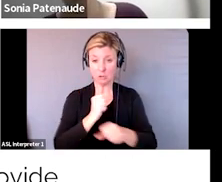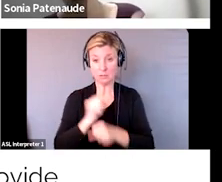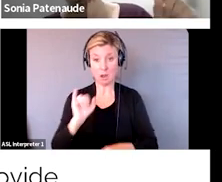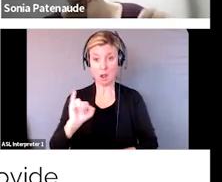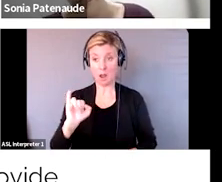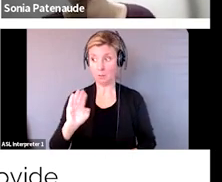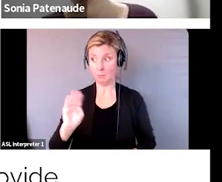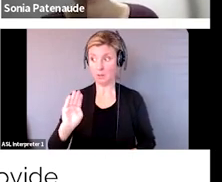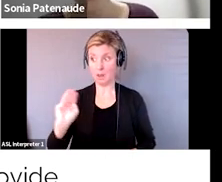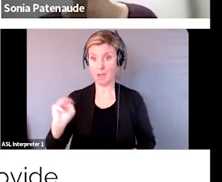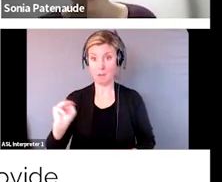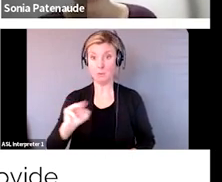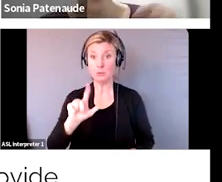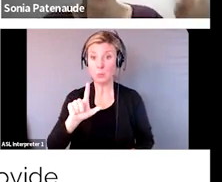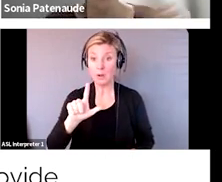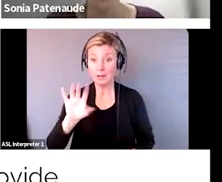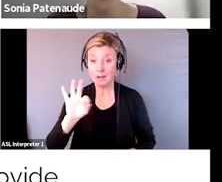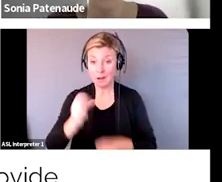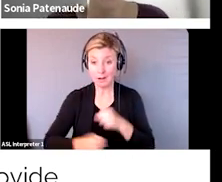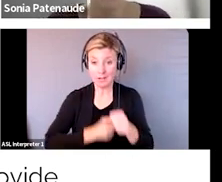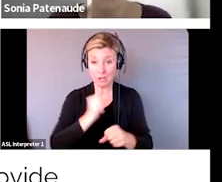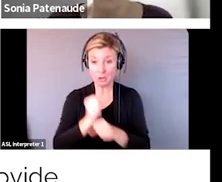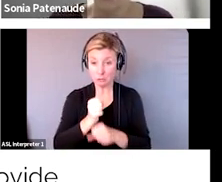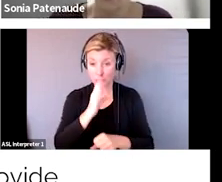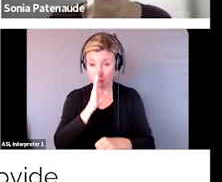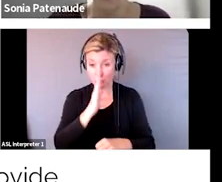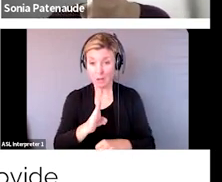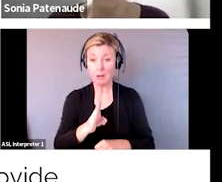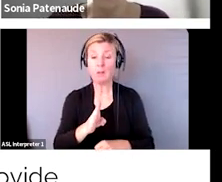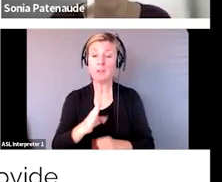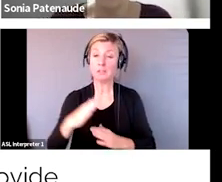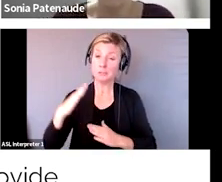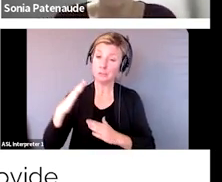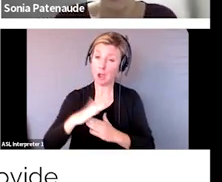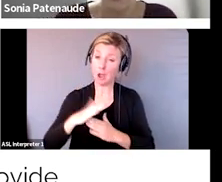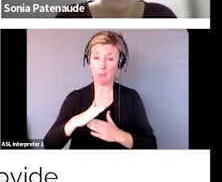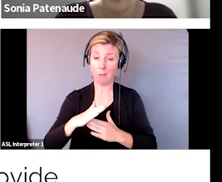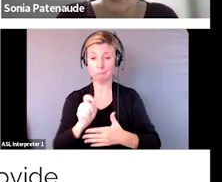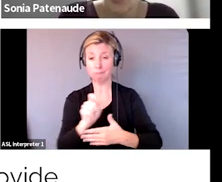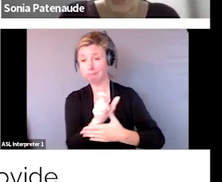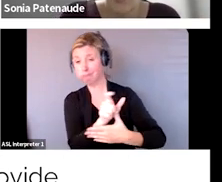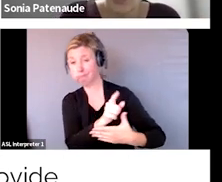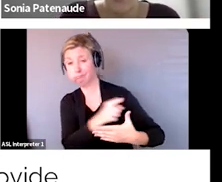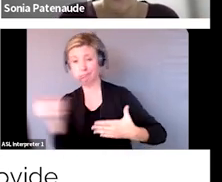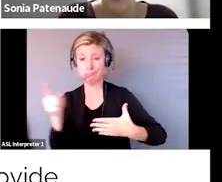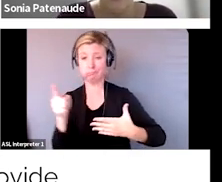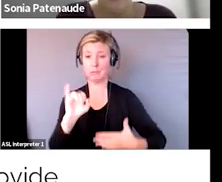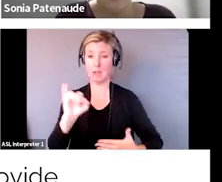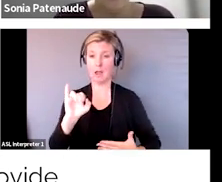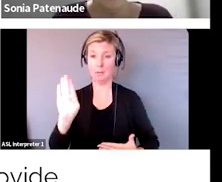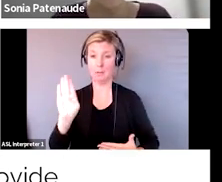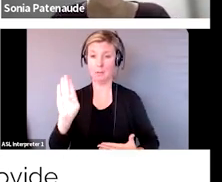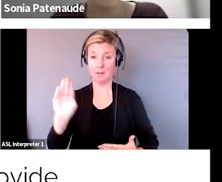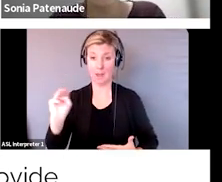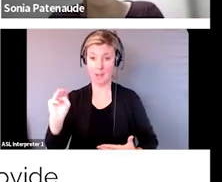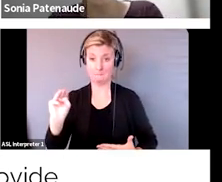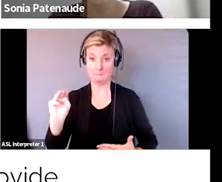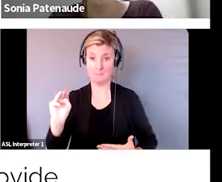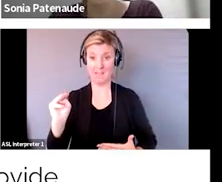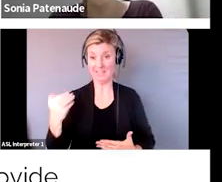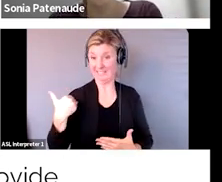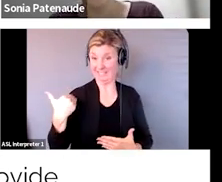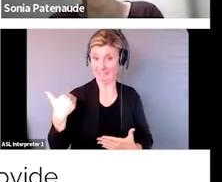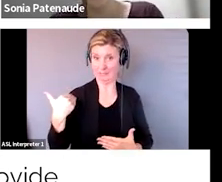US, 29 years running. 2022 was the first time that they were not in the #1 spot.